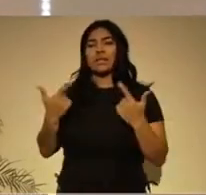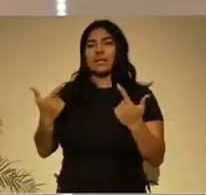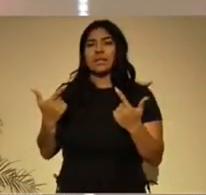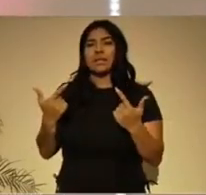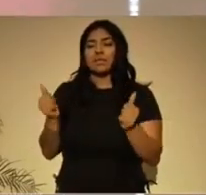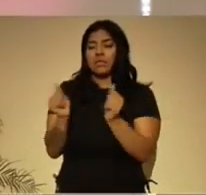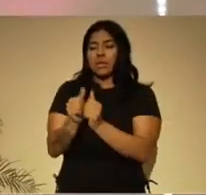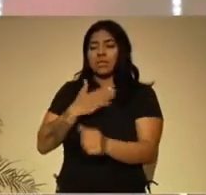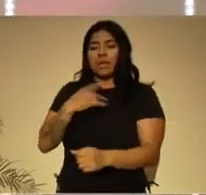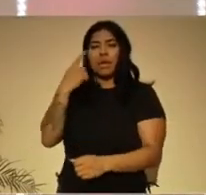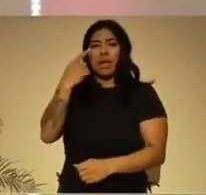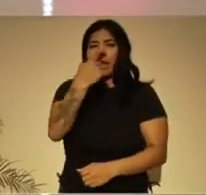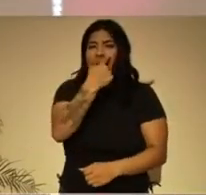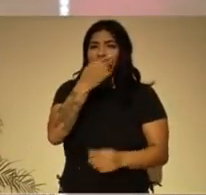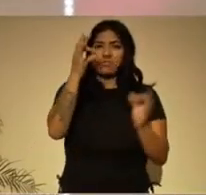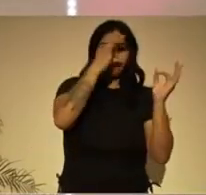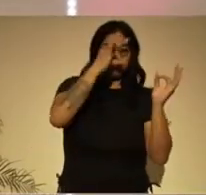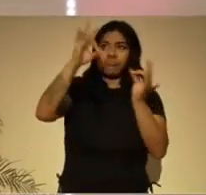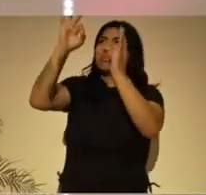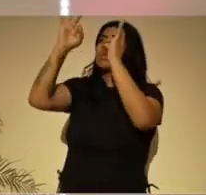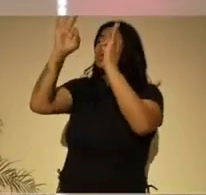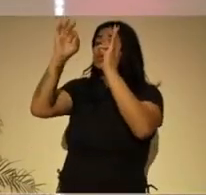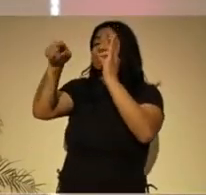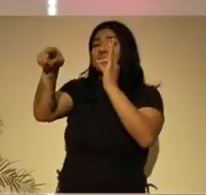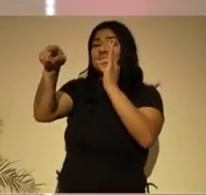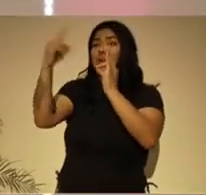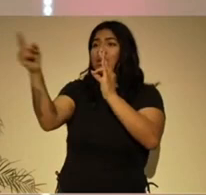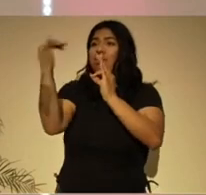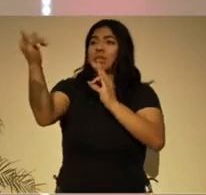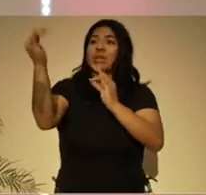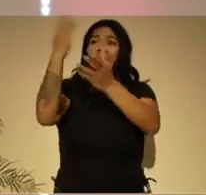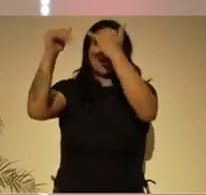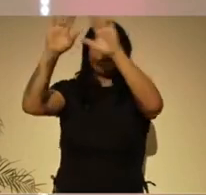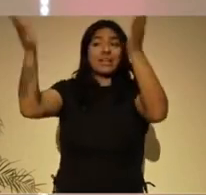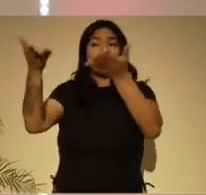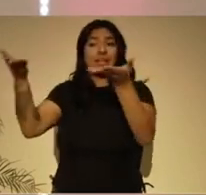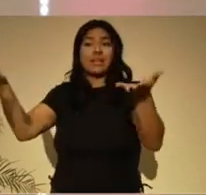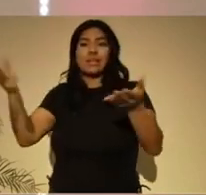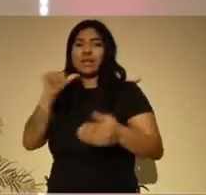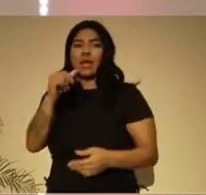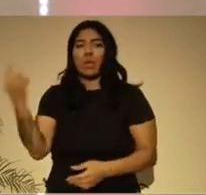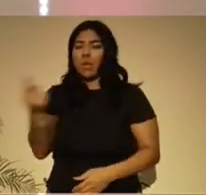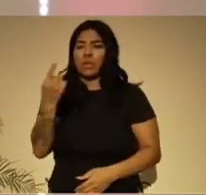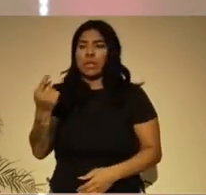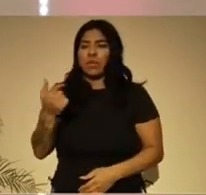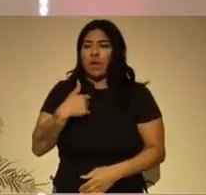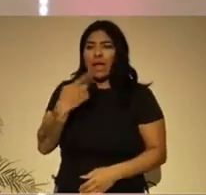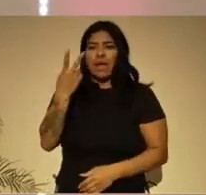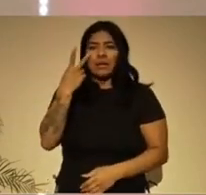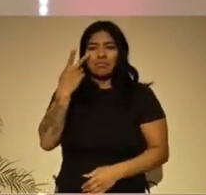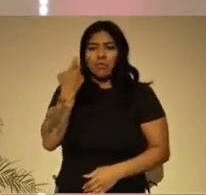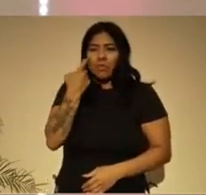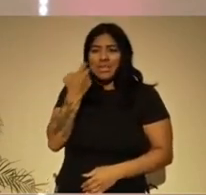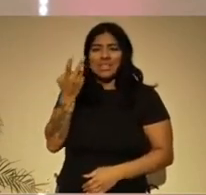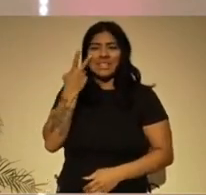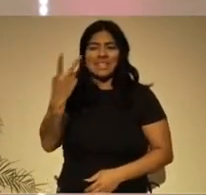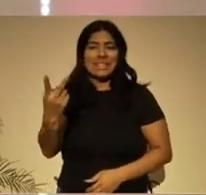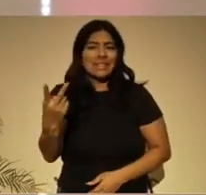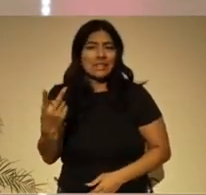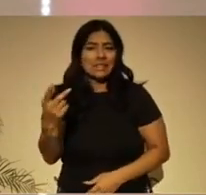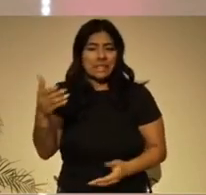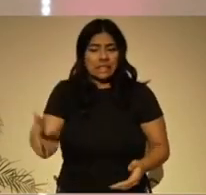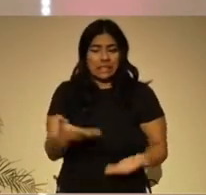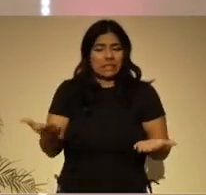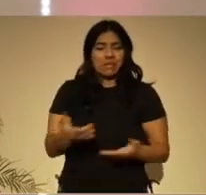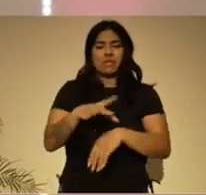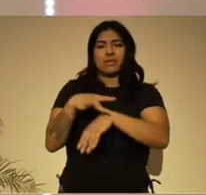with my eyes fixed upon eternity and heavenly things, and not just on what I currently see here on earth?